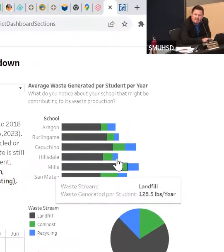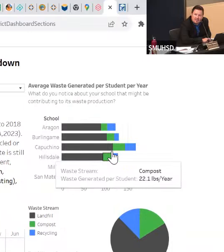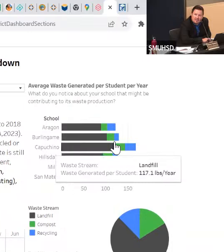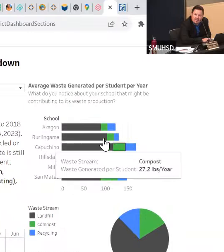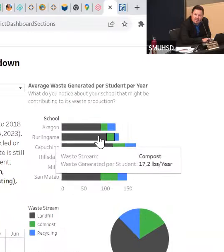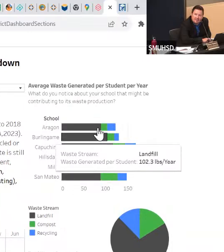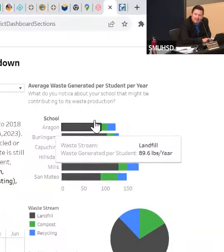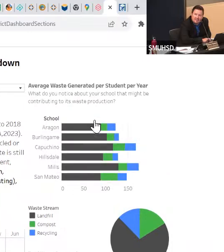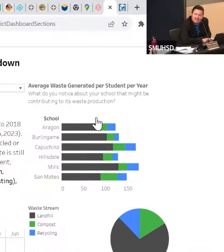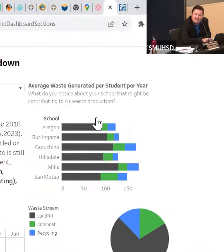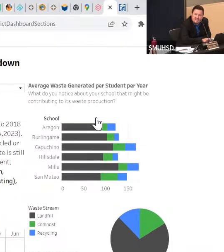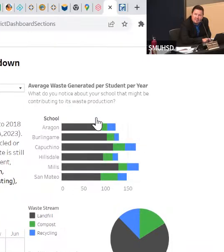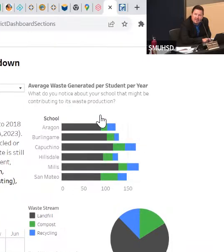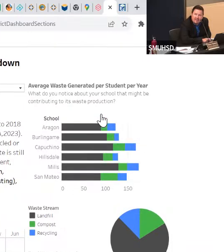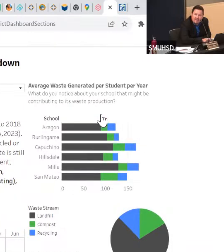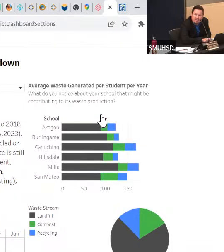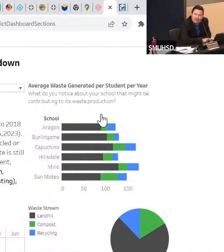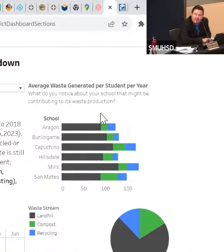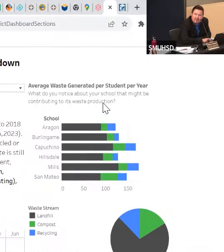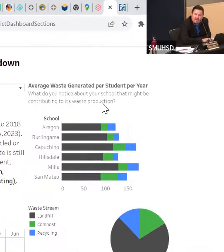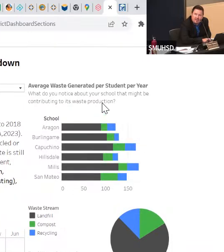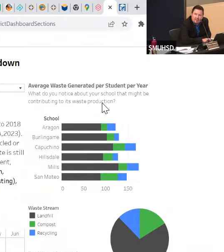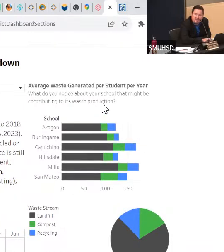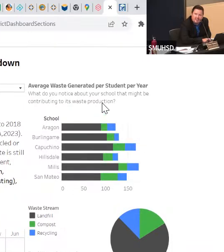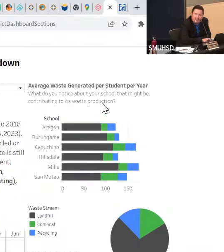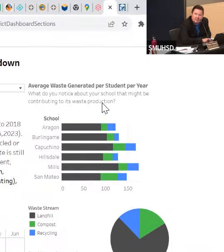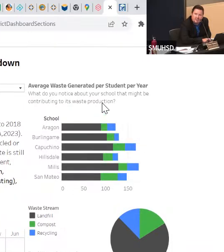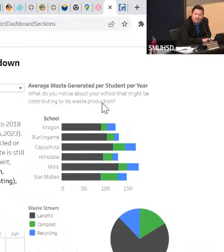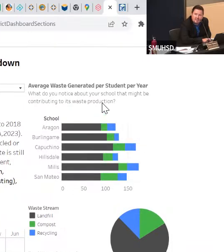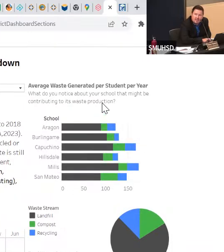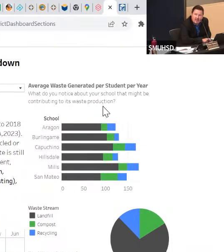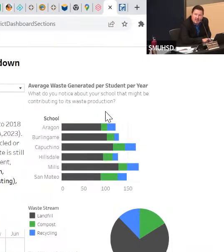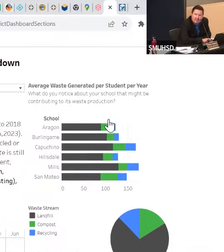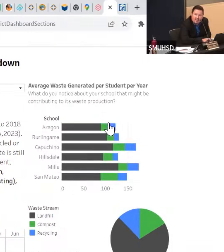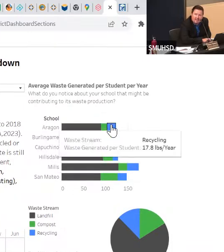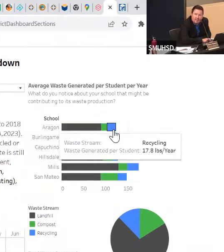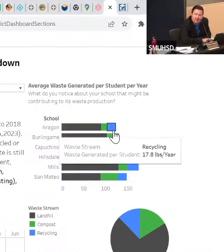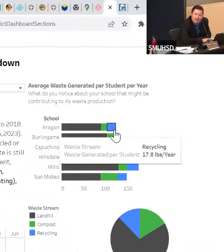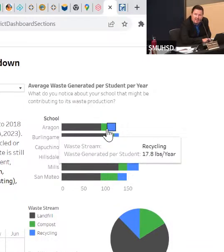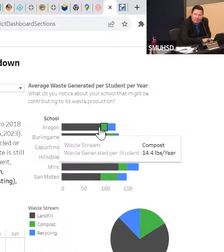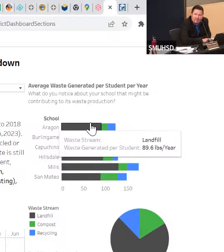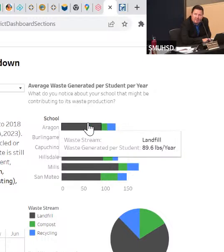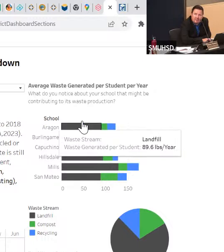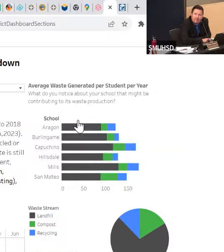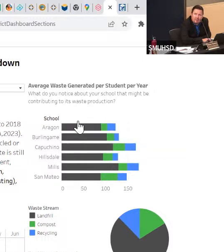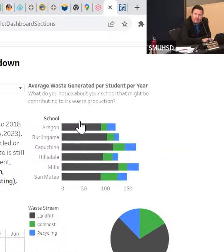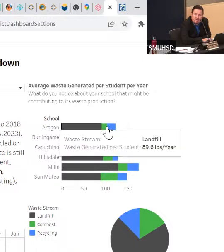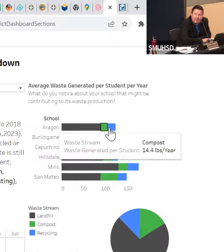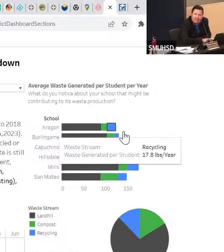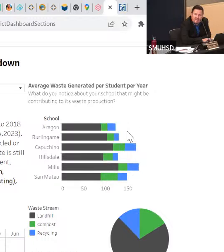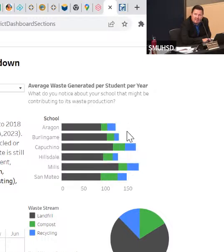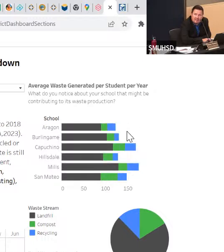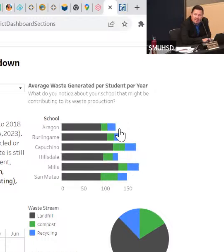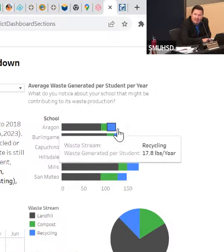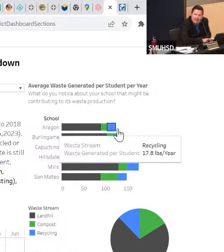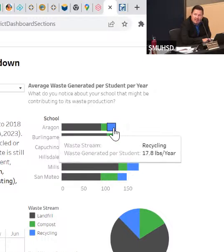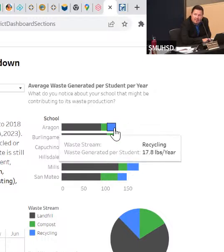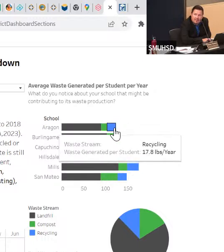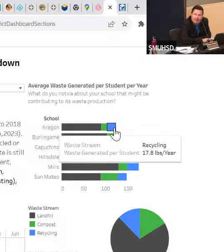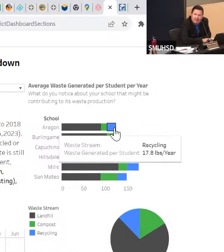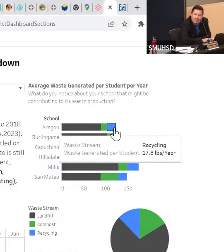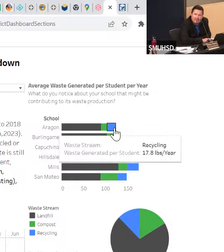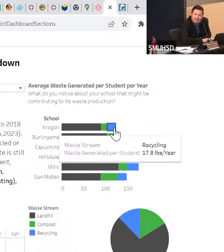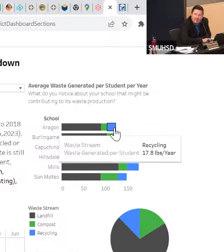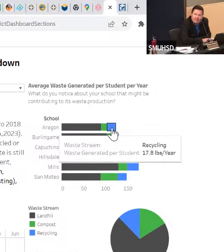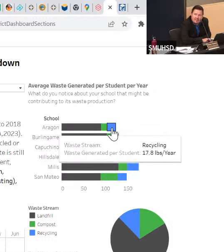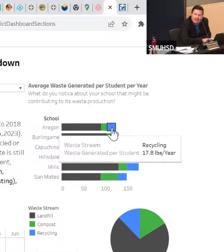on each of these. We have by use, by student. And then what I think is really important is how much is